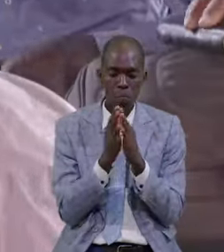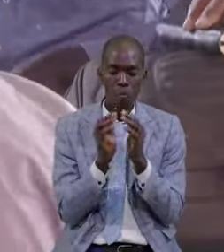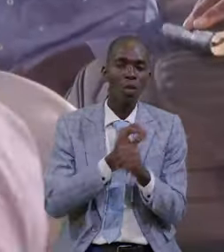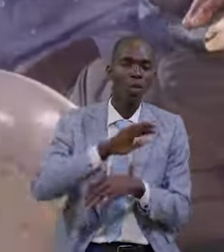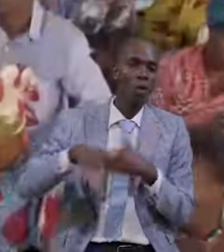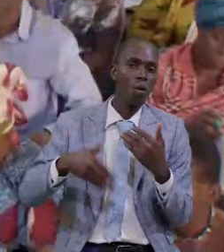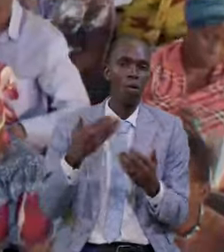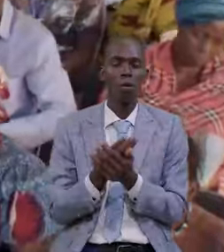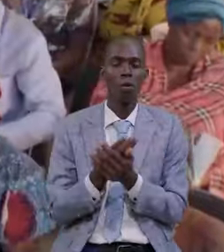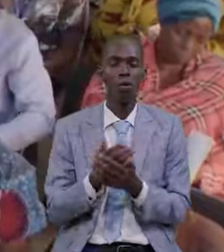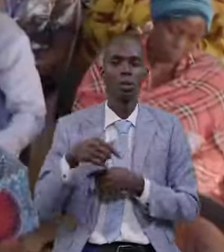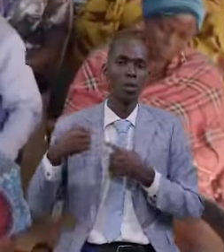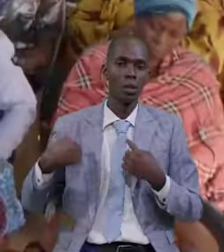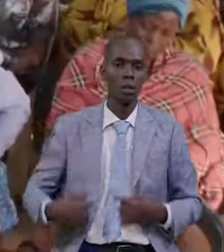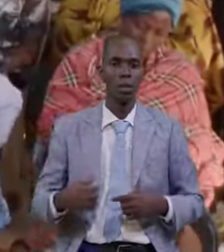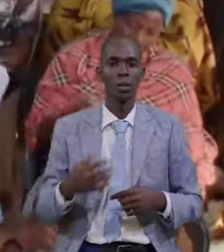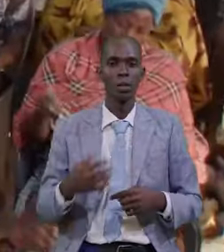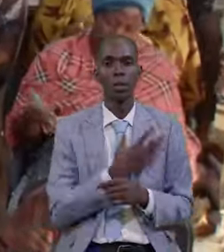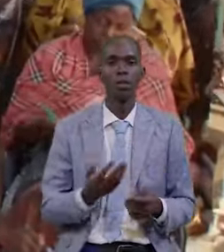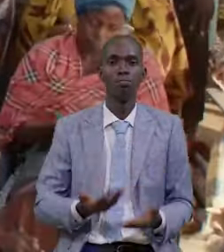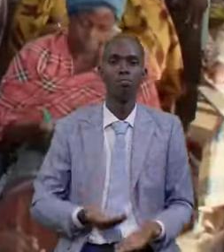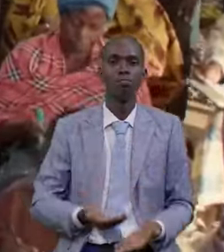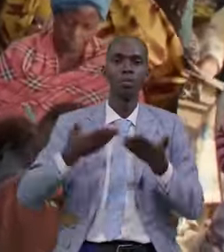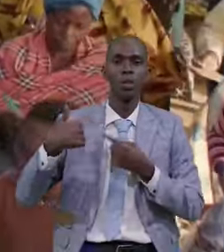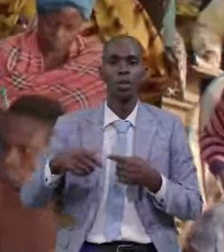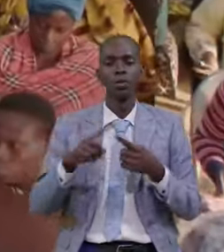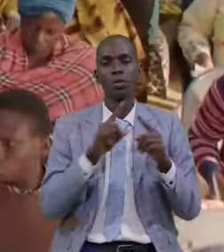the Lord in prayer. Saved,